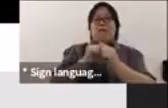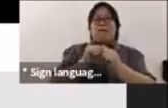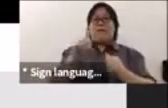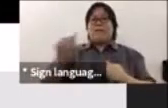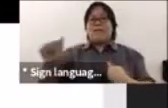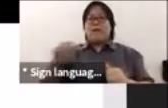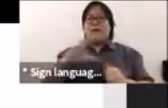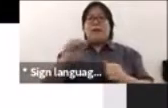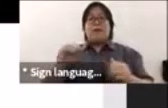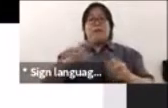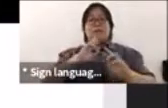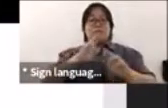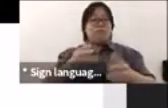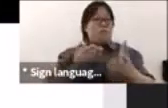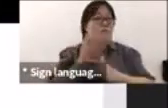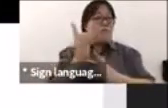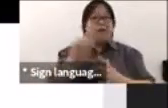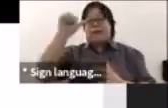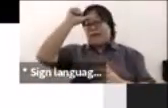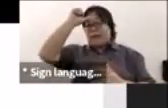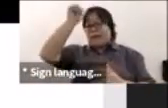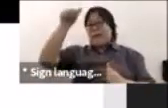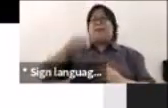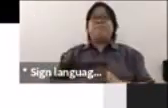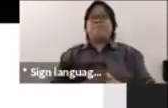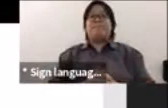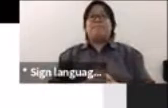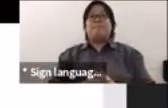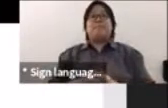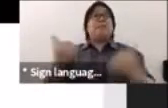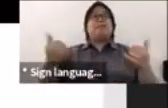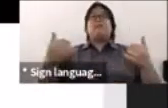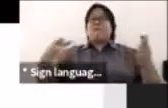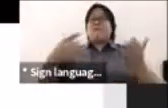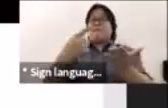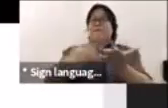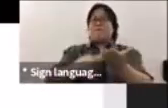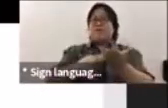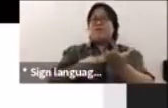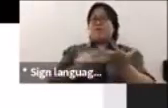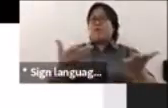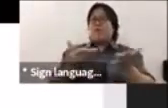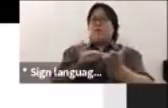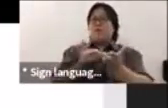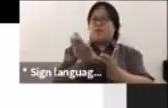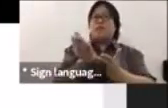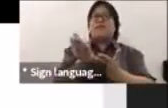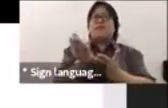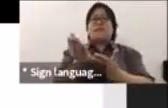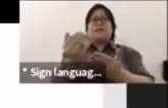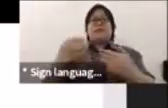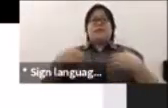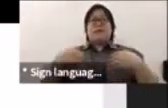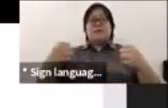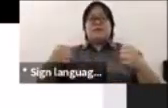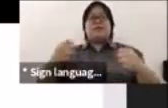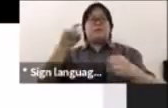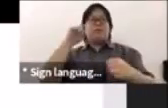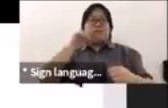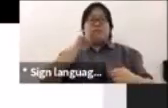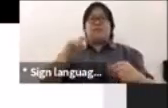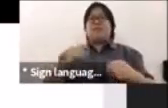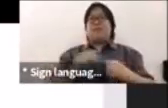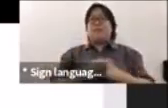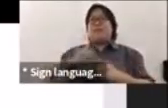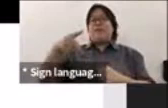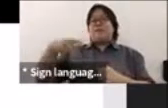in India. So as we already going through the discussion that right of sexual right of the sexual and reproductive health of the